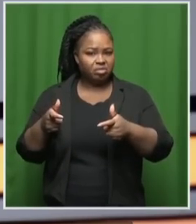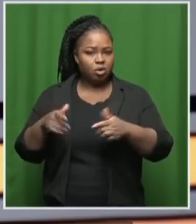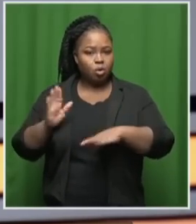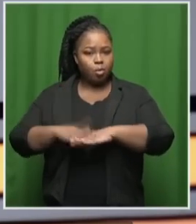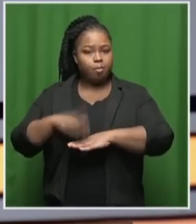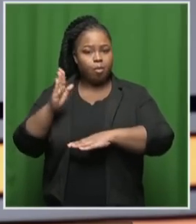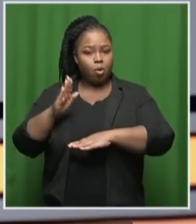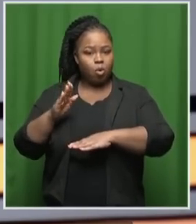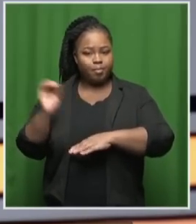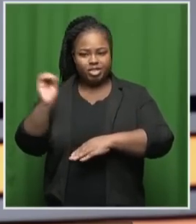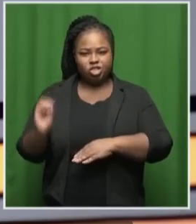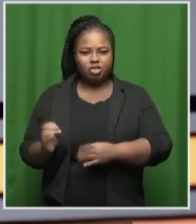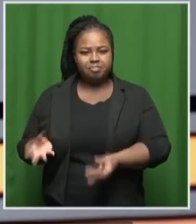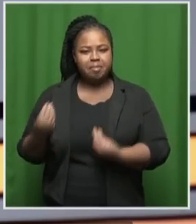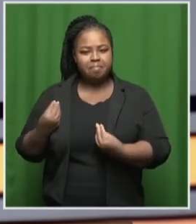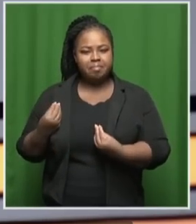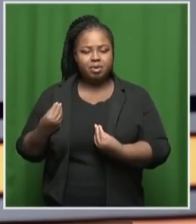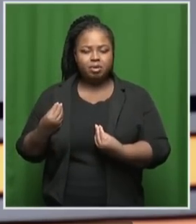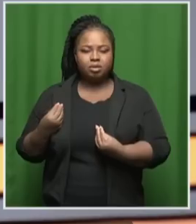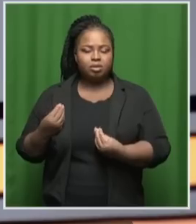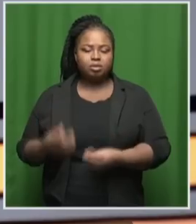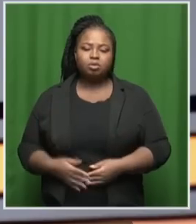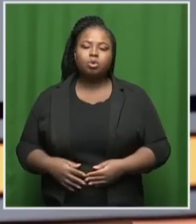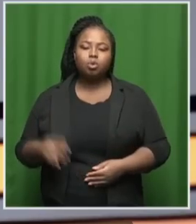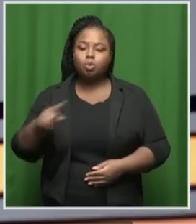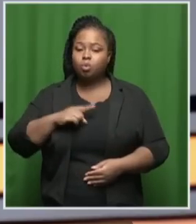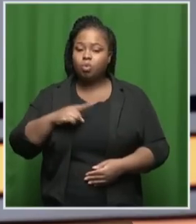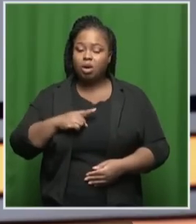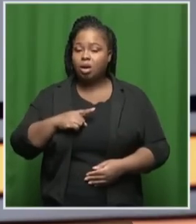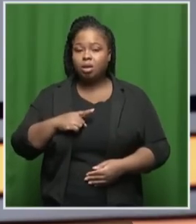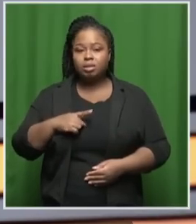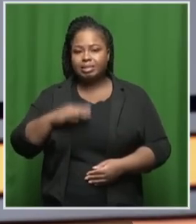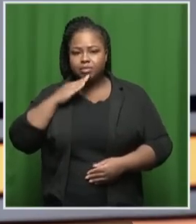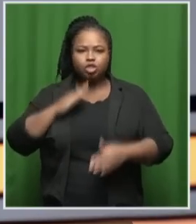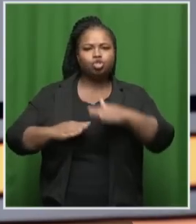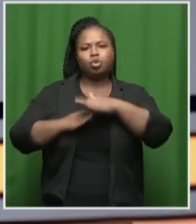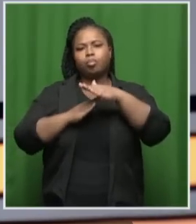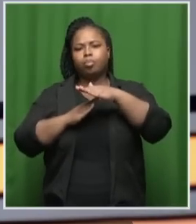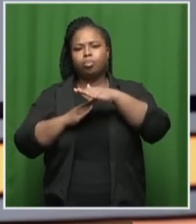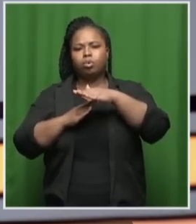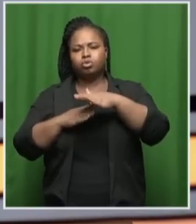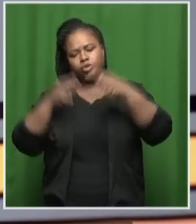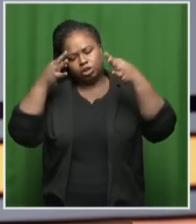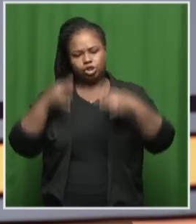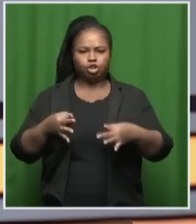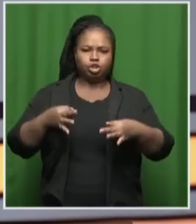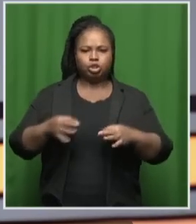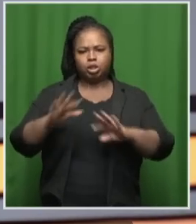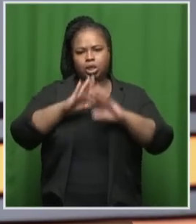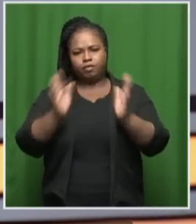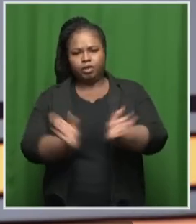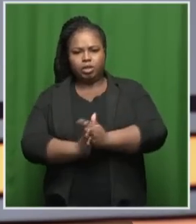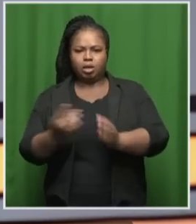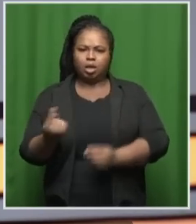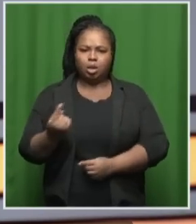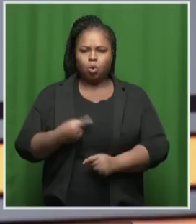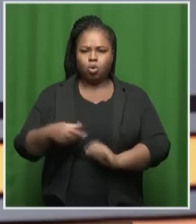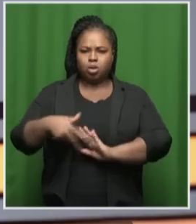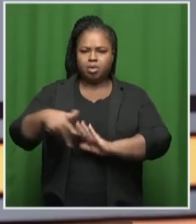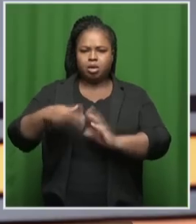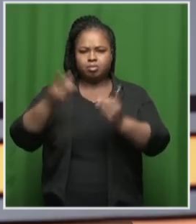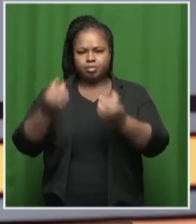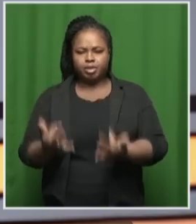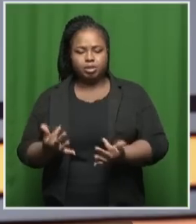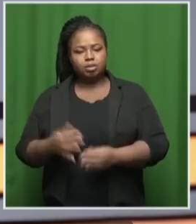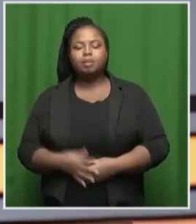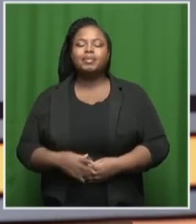smooth sailing, because obviously it doesn't have that ultimate majority where you can just pass decisions and pass budgets, etc. It has